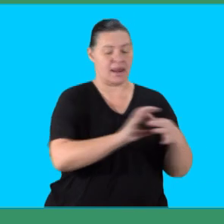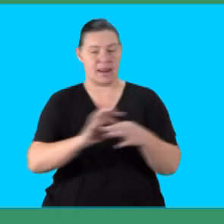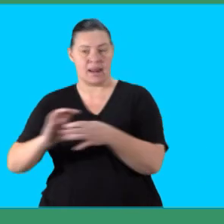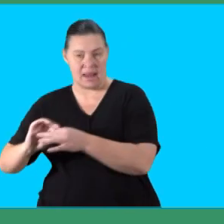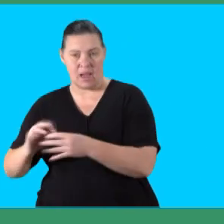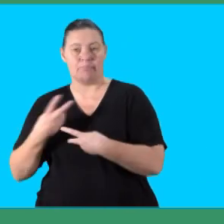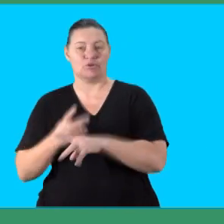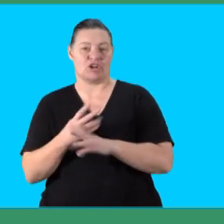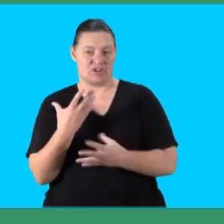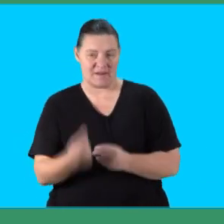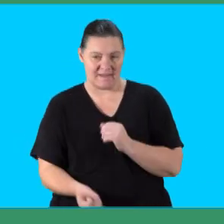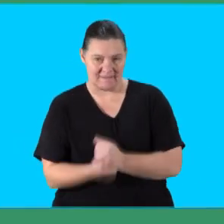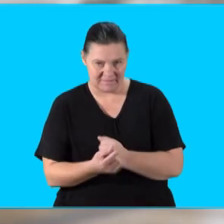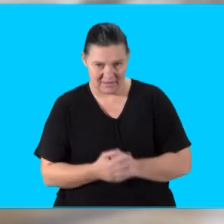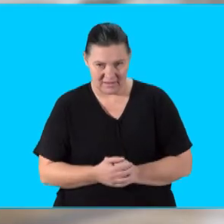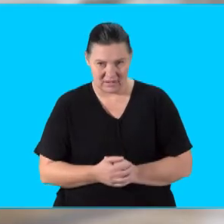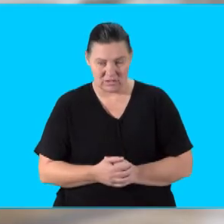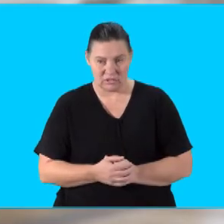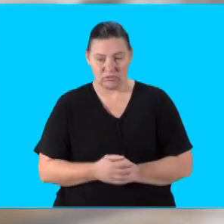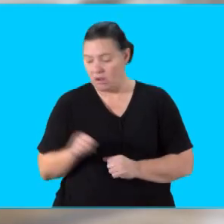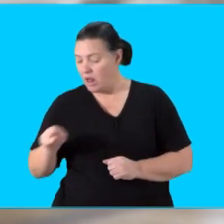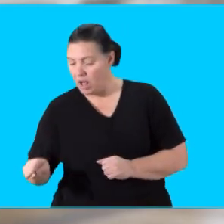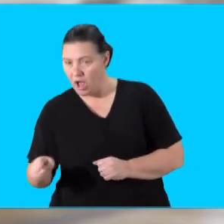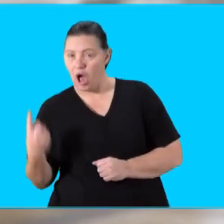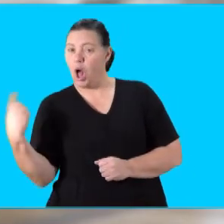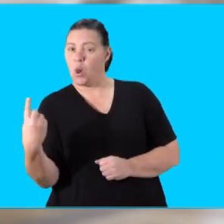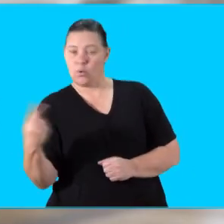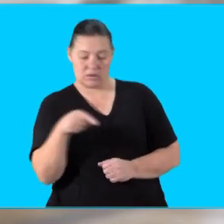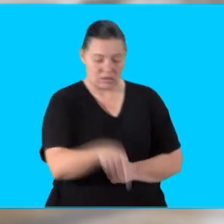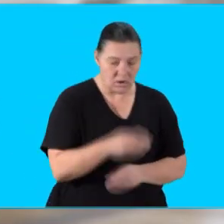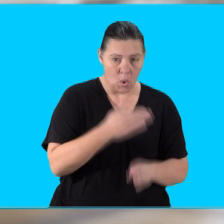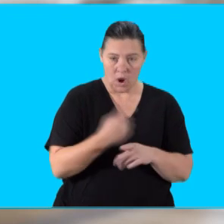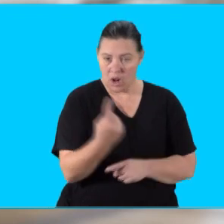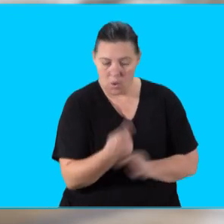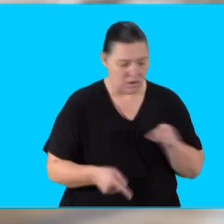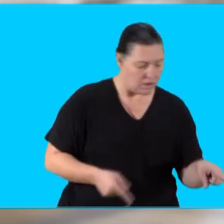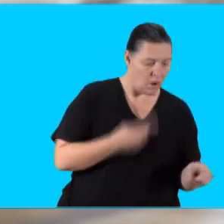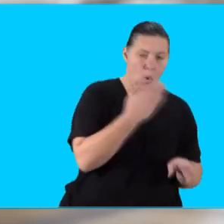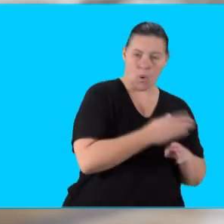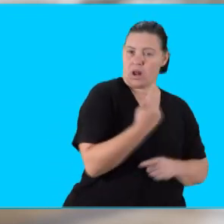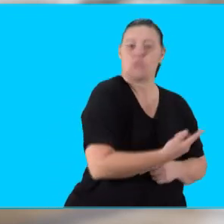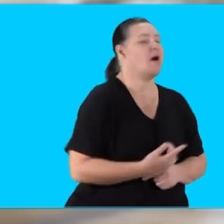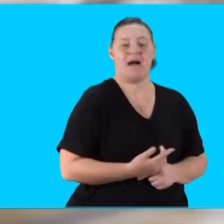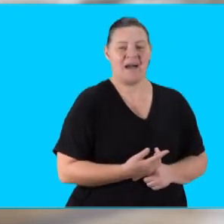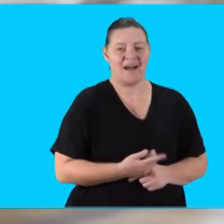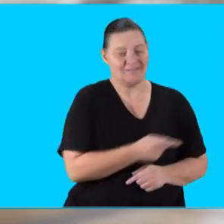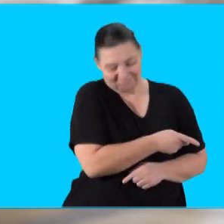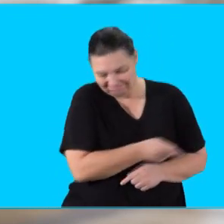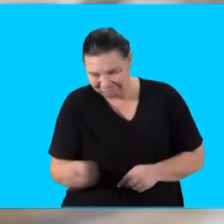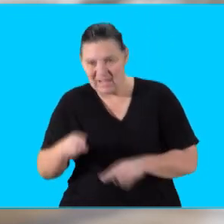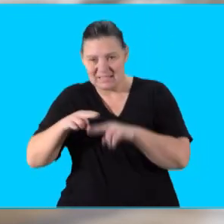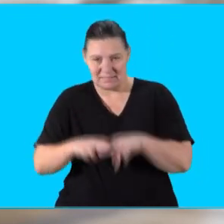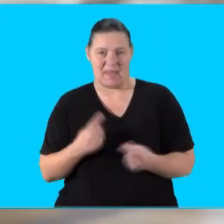So basically, there's no business sector that works in isolation. These three business sectors,